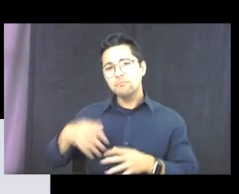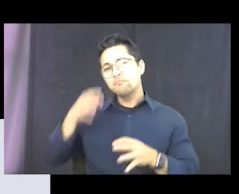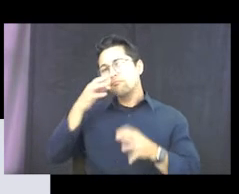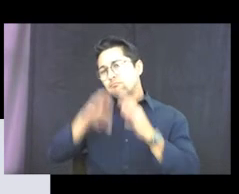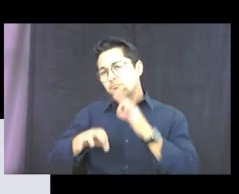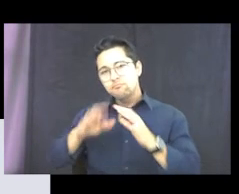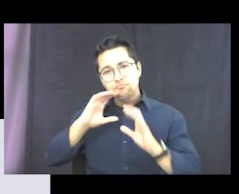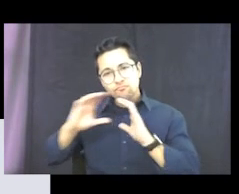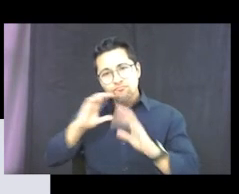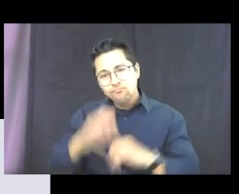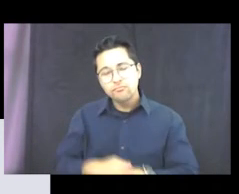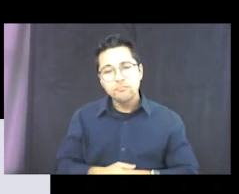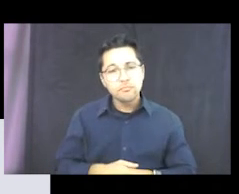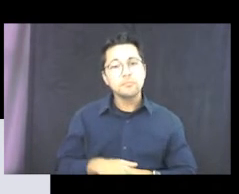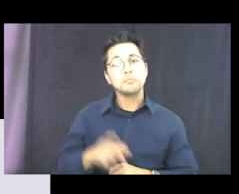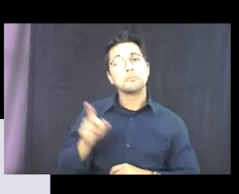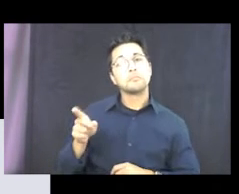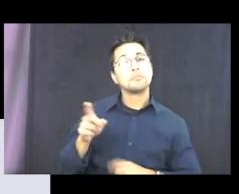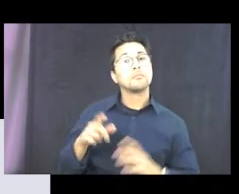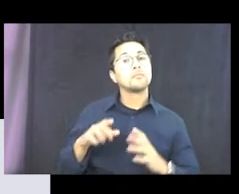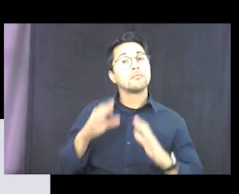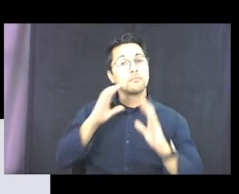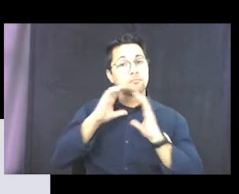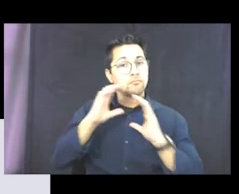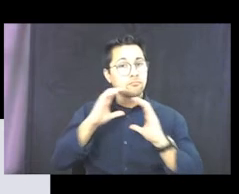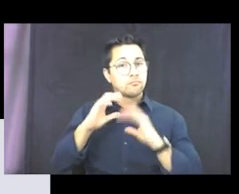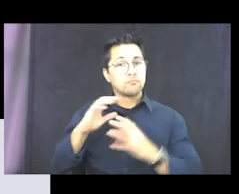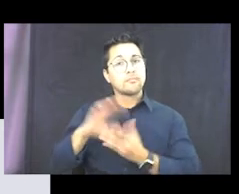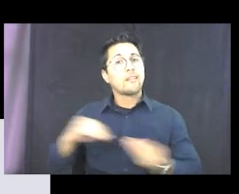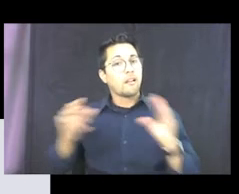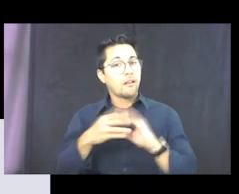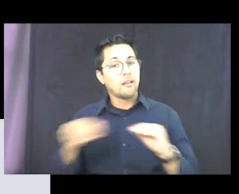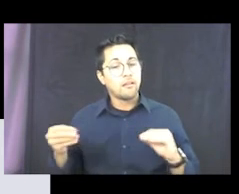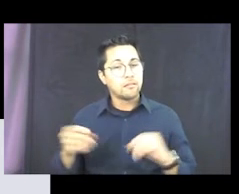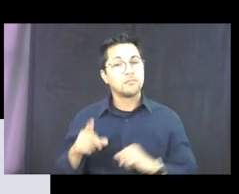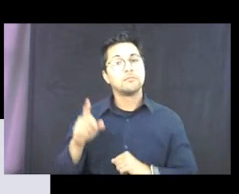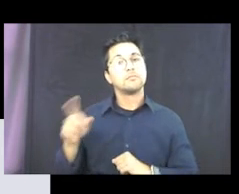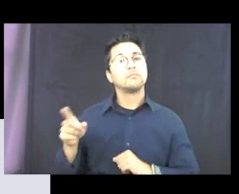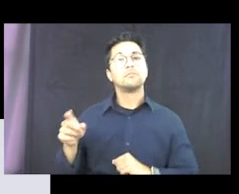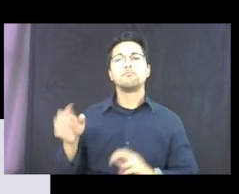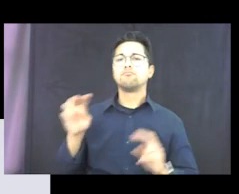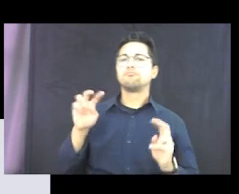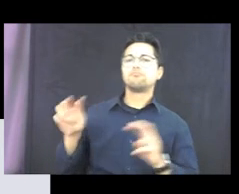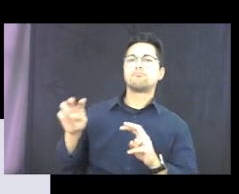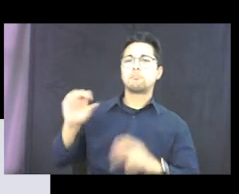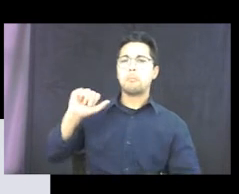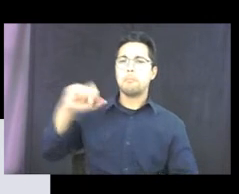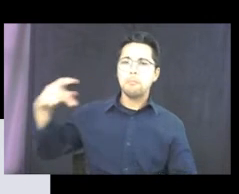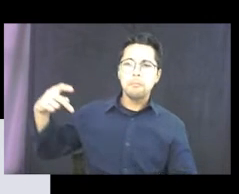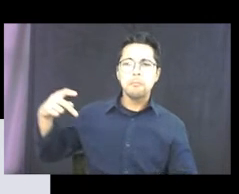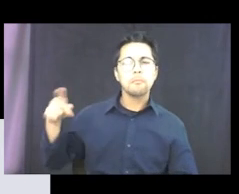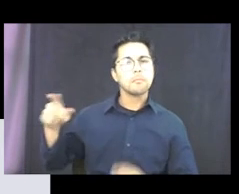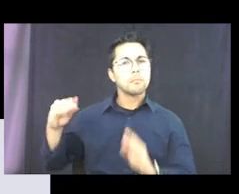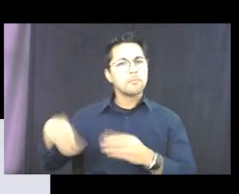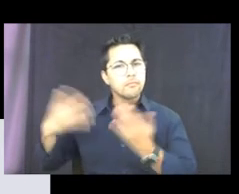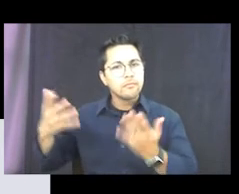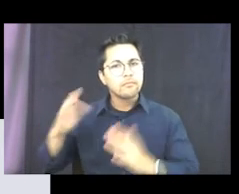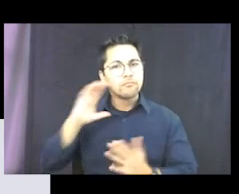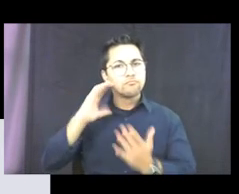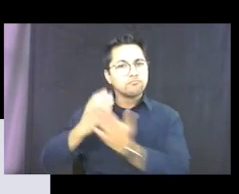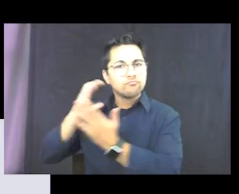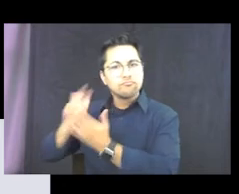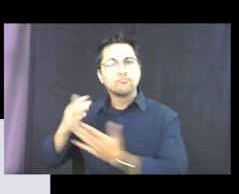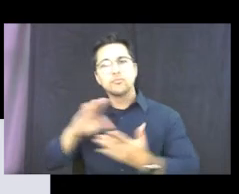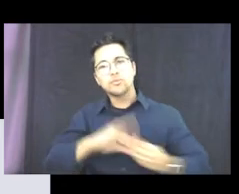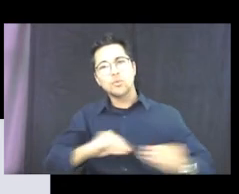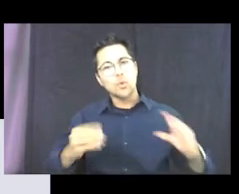communication. And here we start with communication narratives. And here we're looking at apps that offer photo stories as a